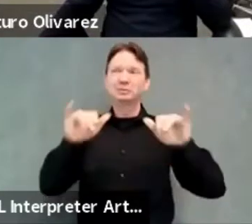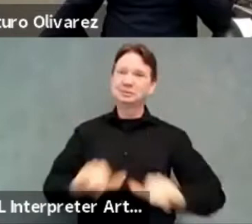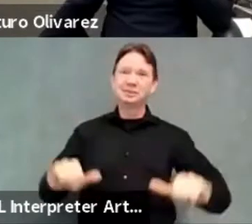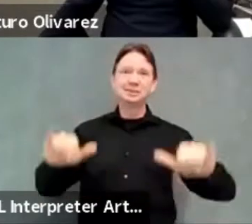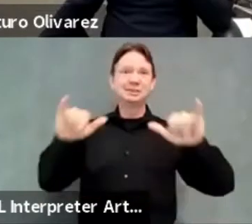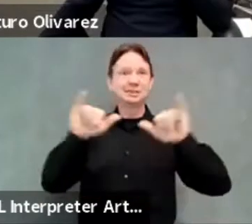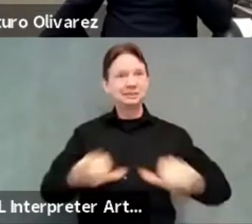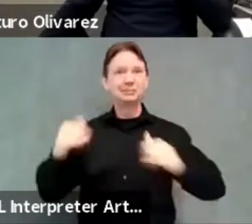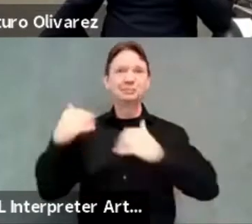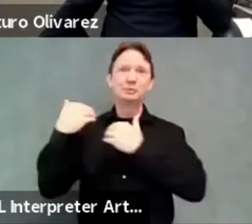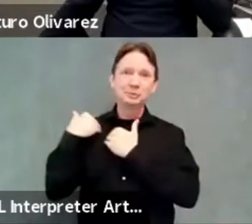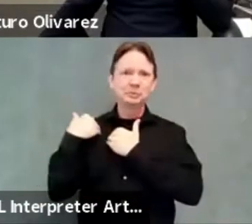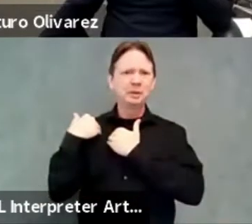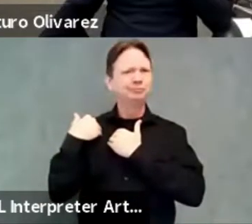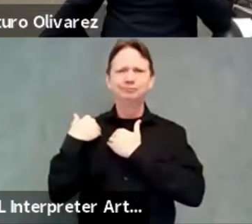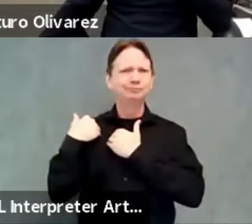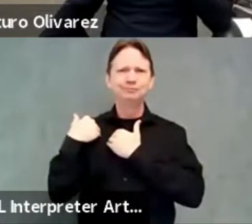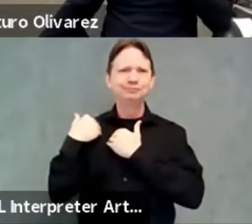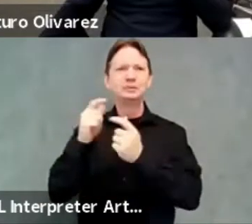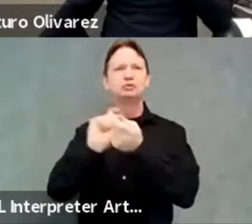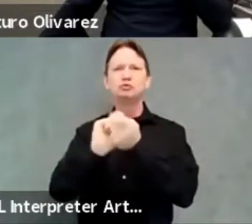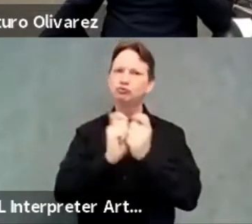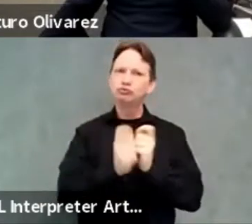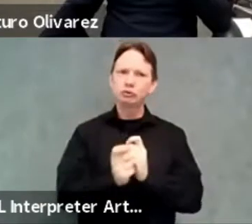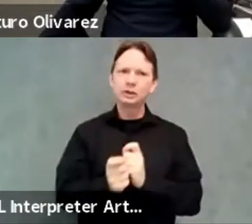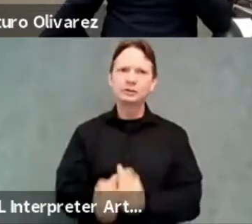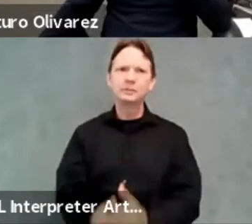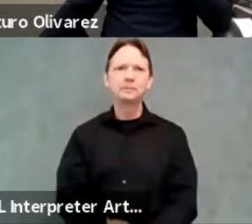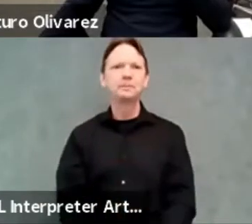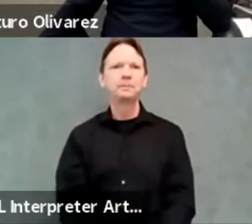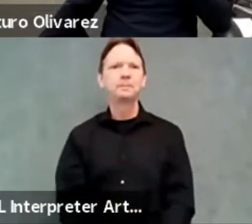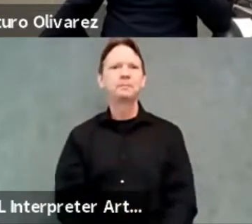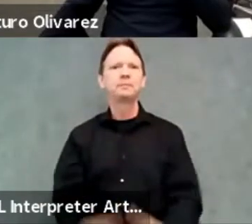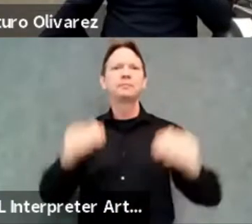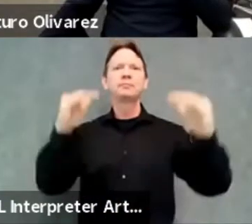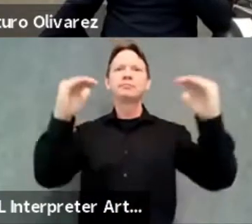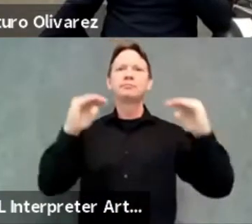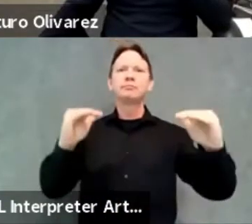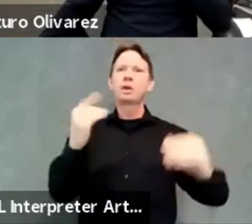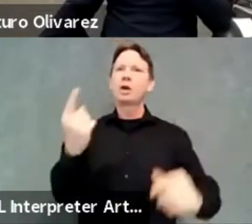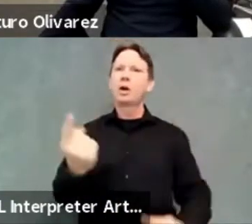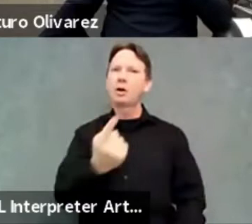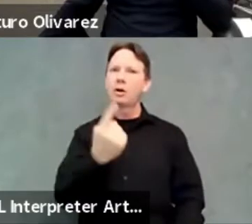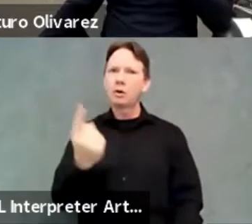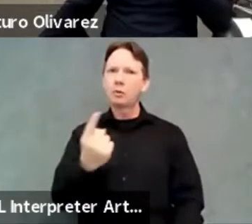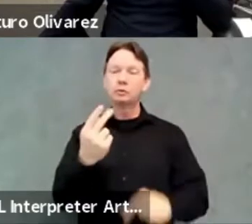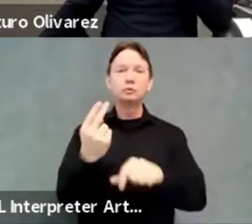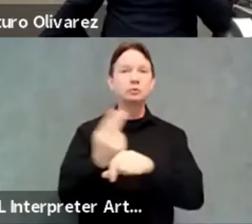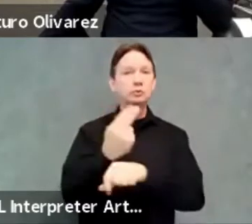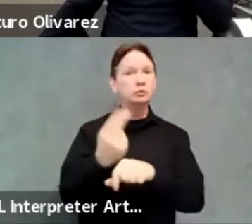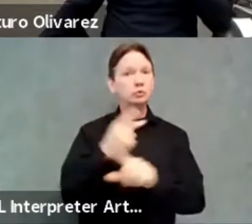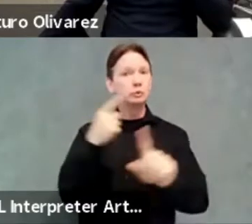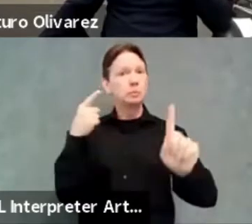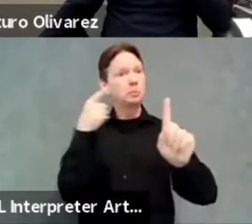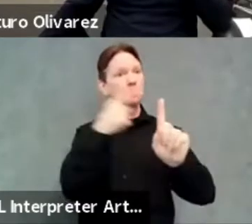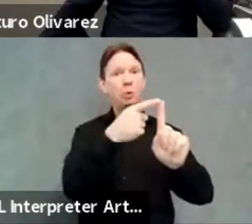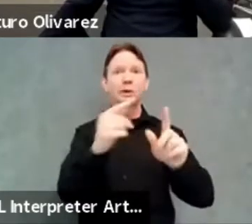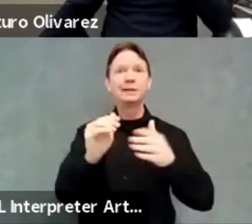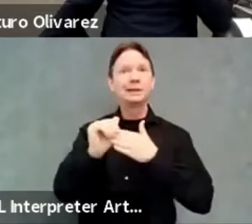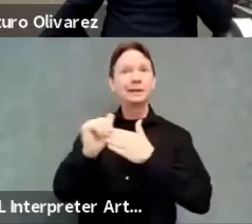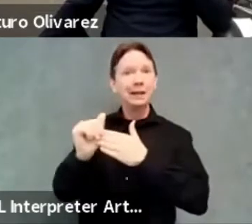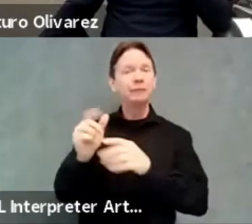Keep SIG goals and objectives as guiding points, managing deadlines as a group as well. January to March, send